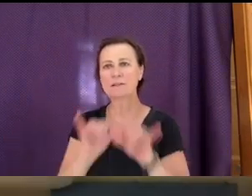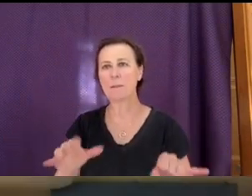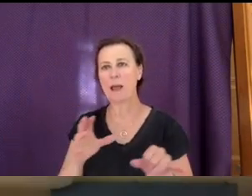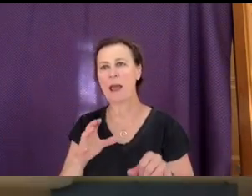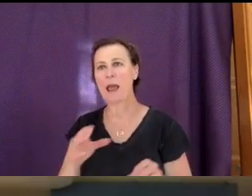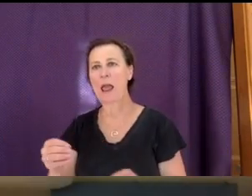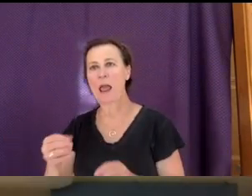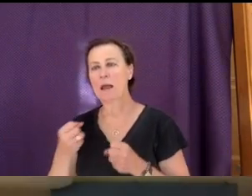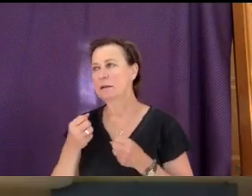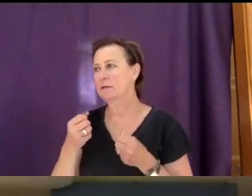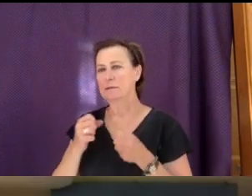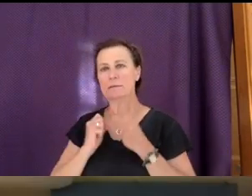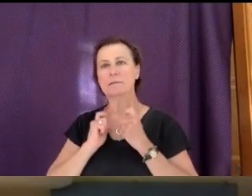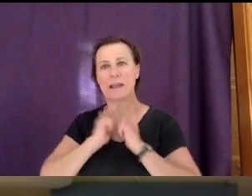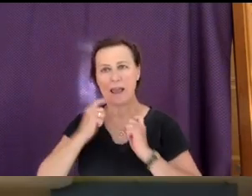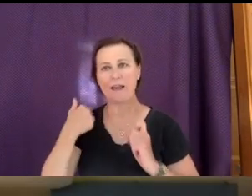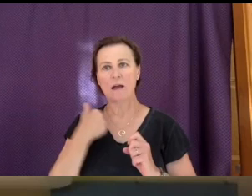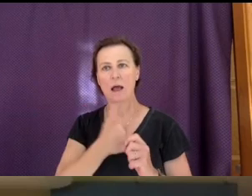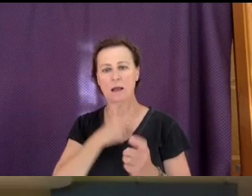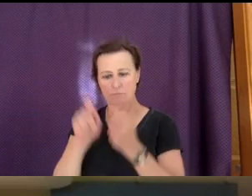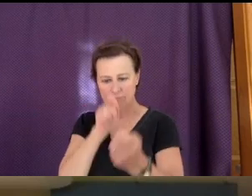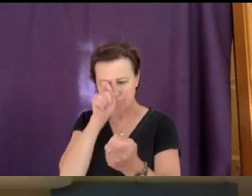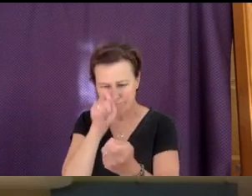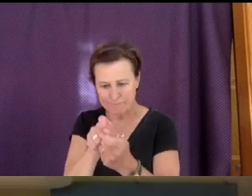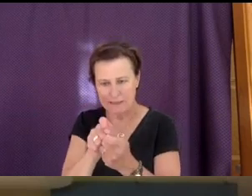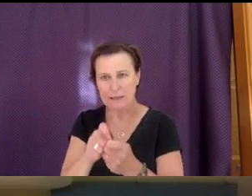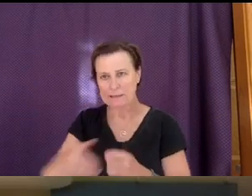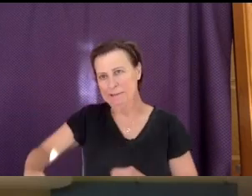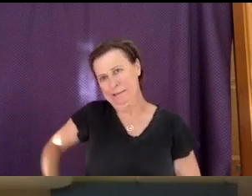the precise instincts of the lower creatures.